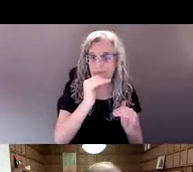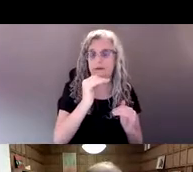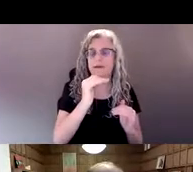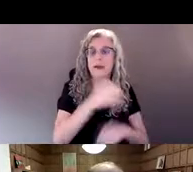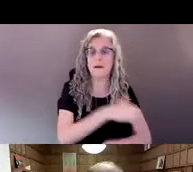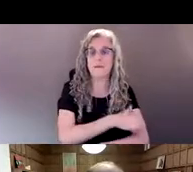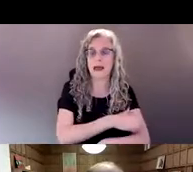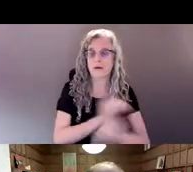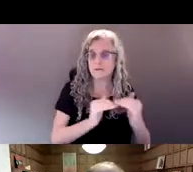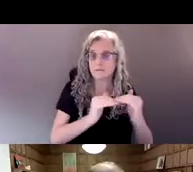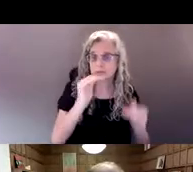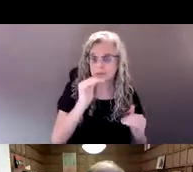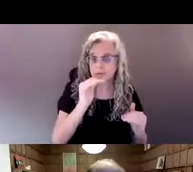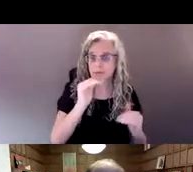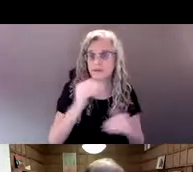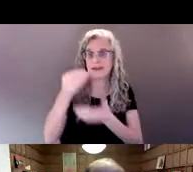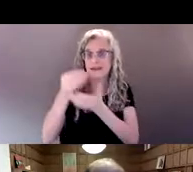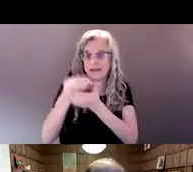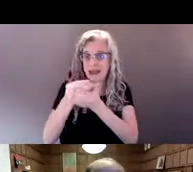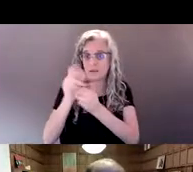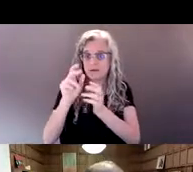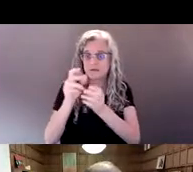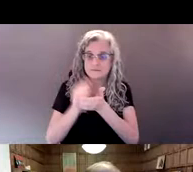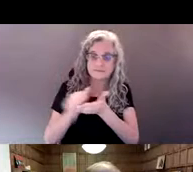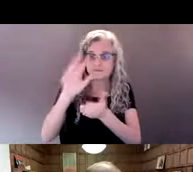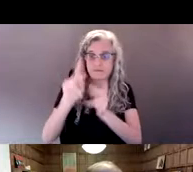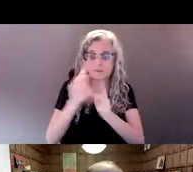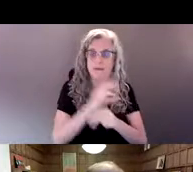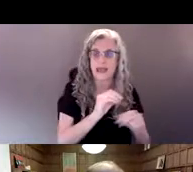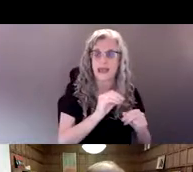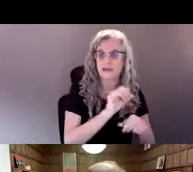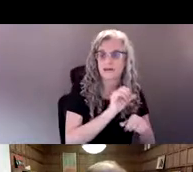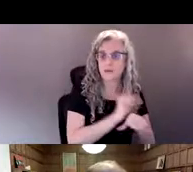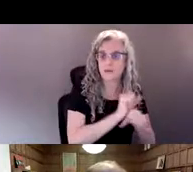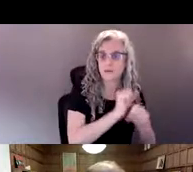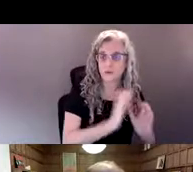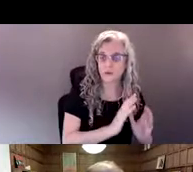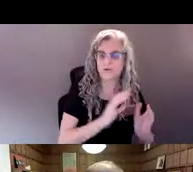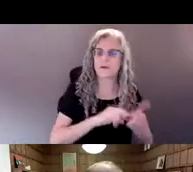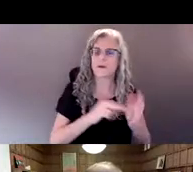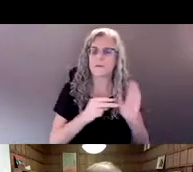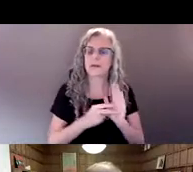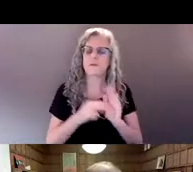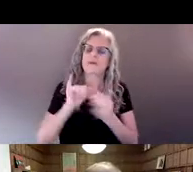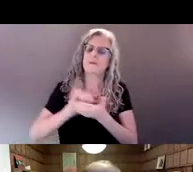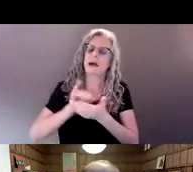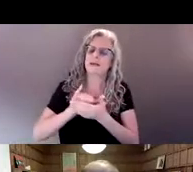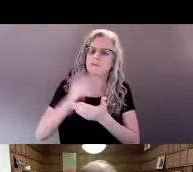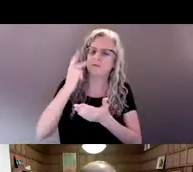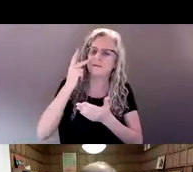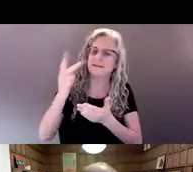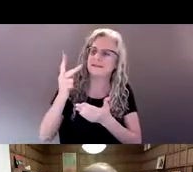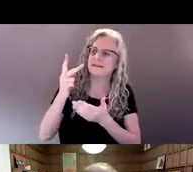power between capital and labor made it impossible to perceive the grotesque power of anti-Semitism at work in